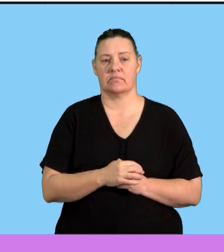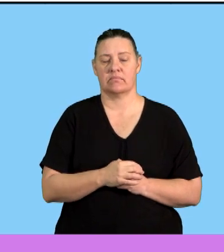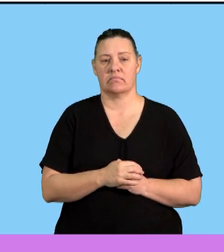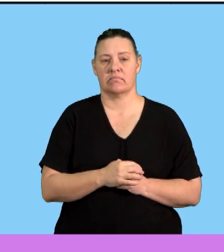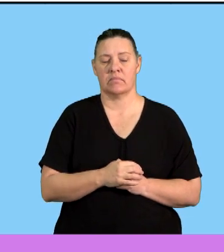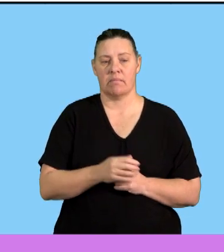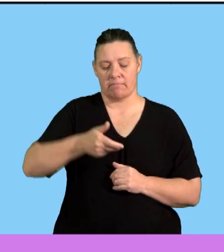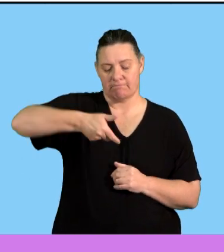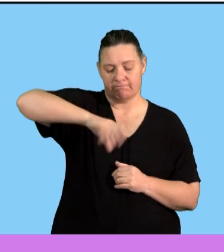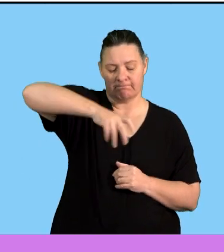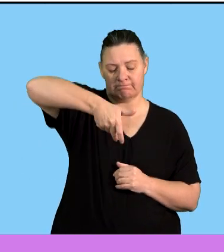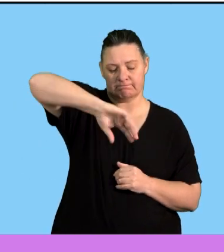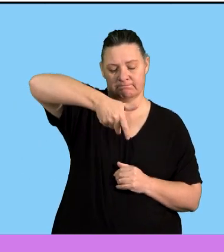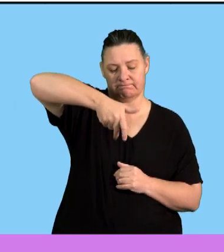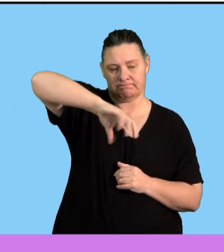anti-clockwise. We agree.